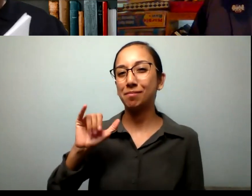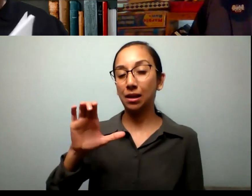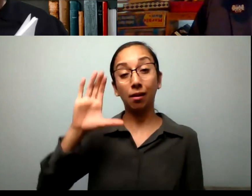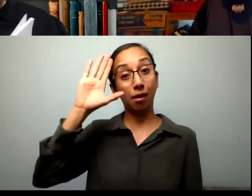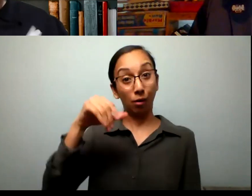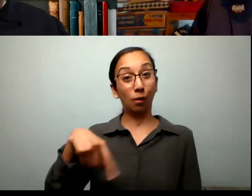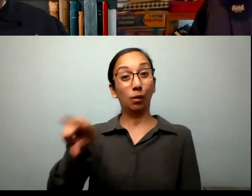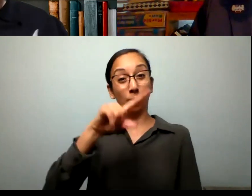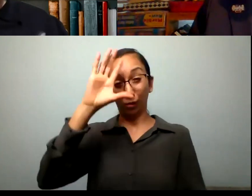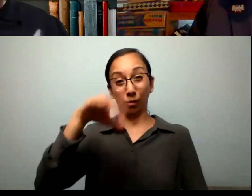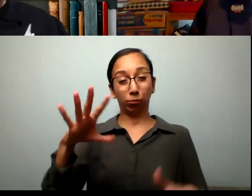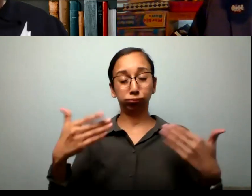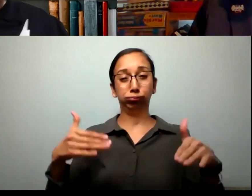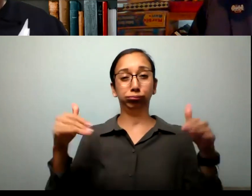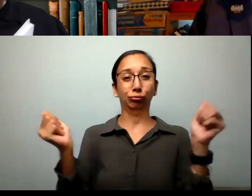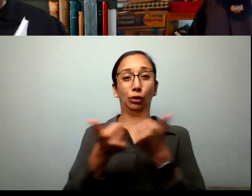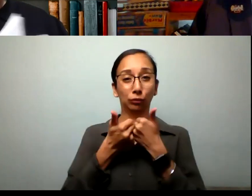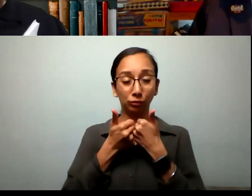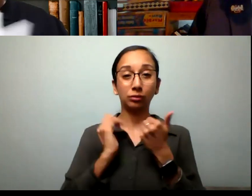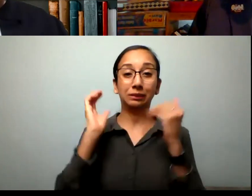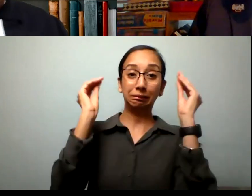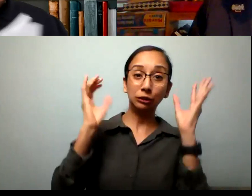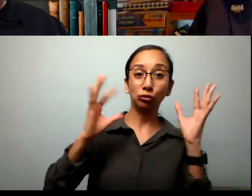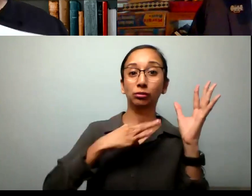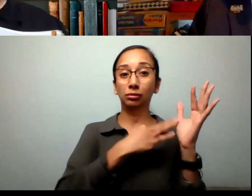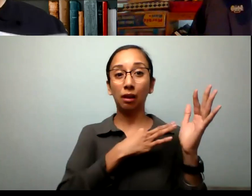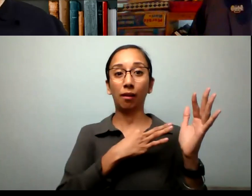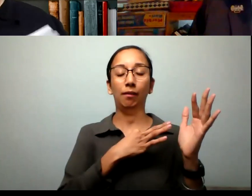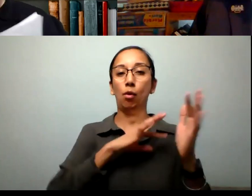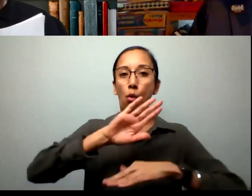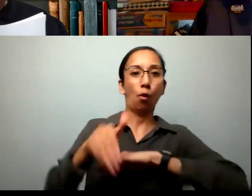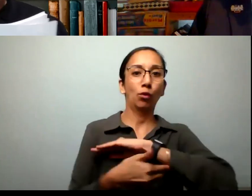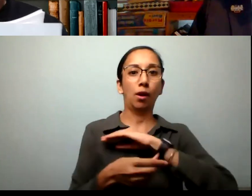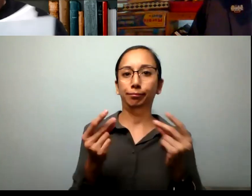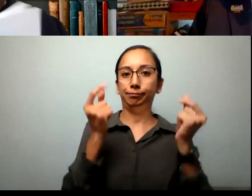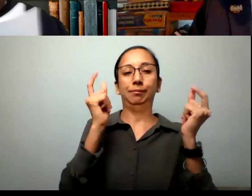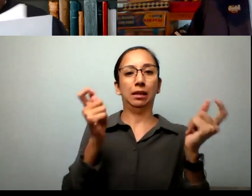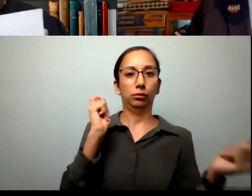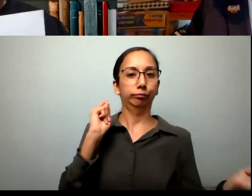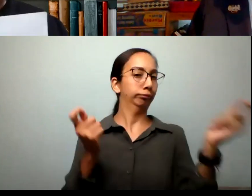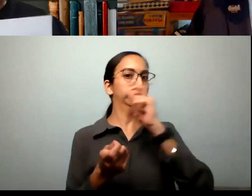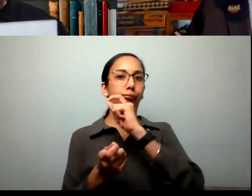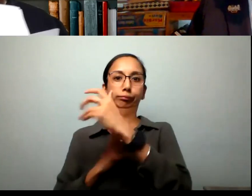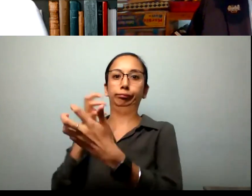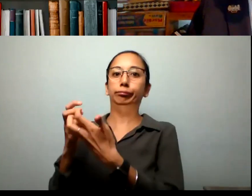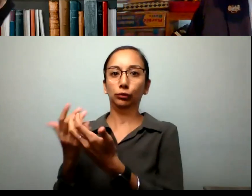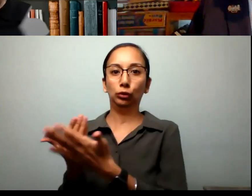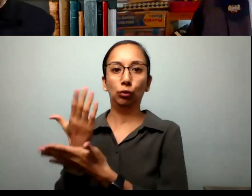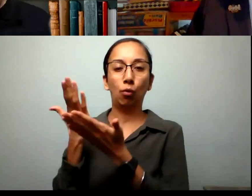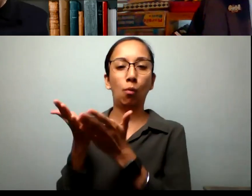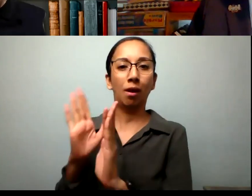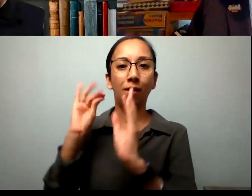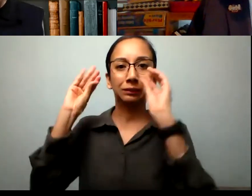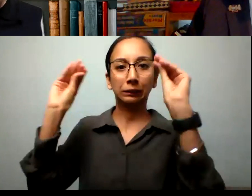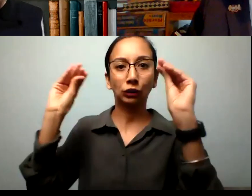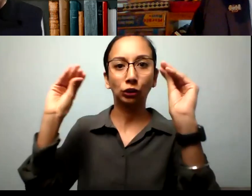know how challenging it was. Our teachers, our staff, almost overnight had to adjust to a new way of teaching,